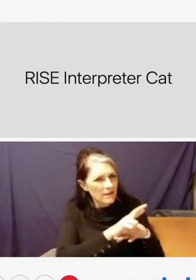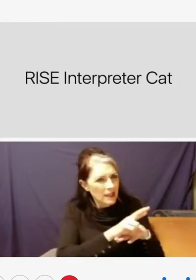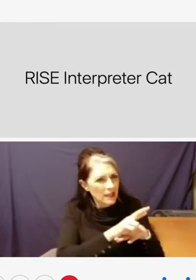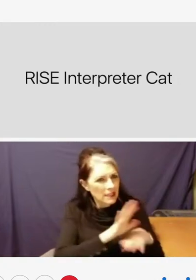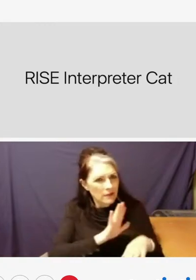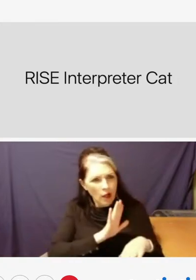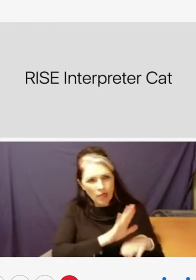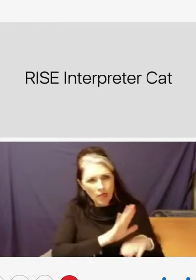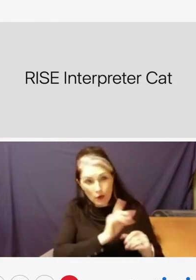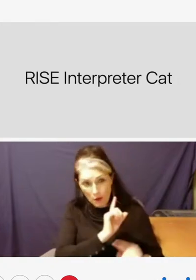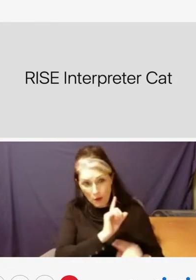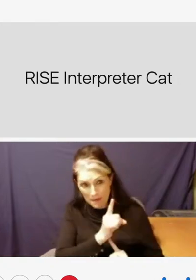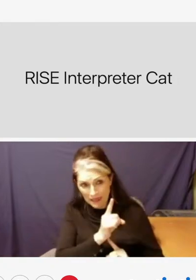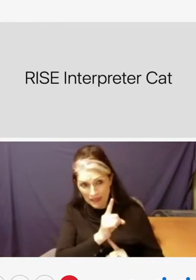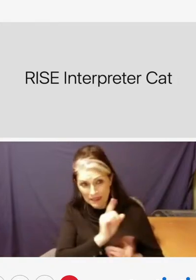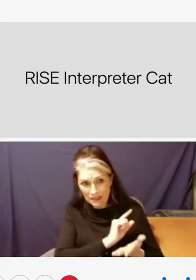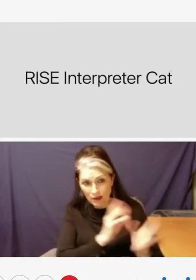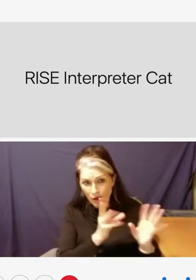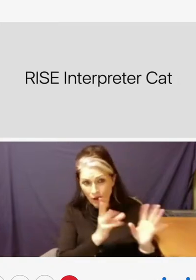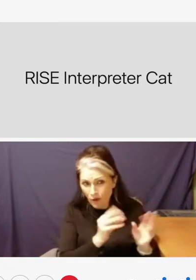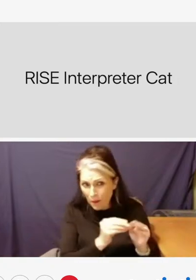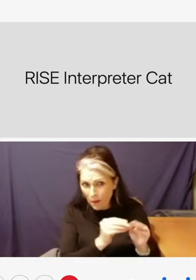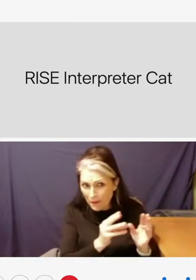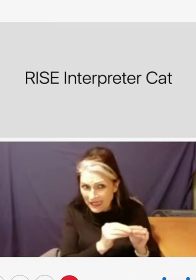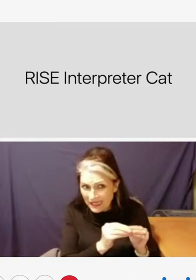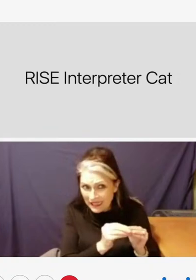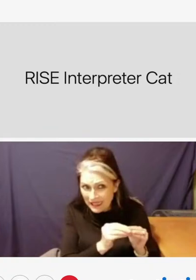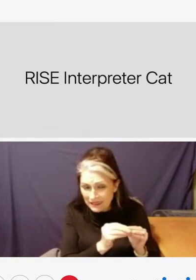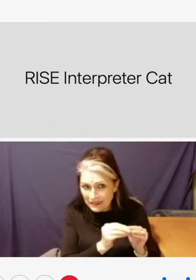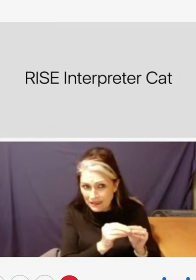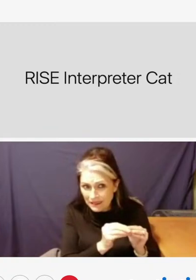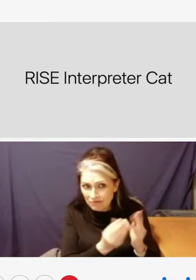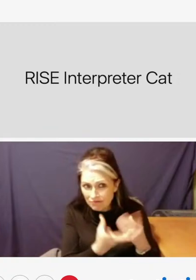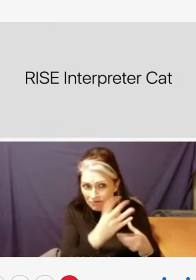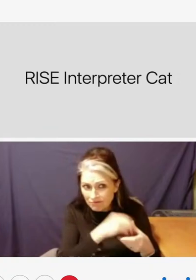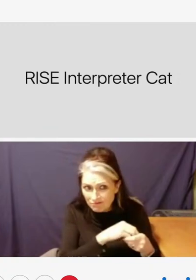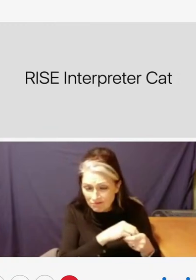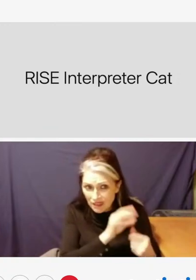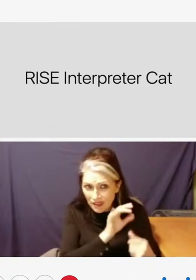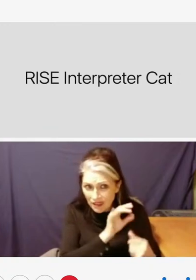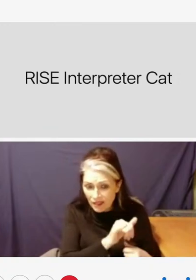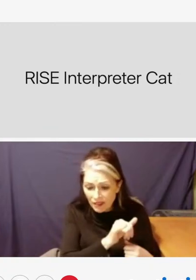that they for uh for uh